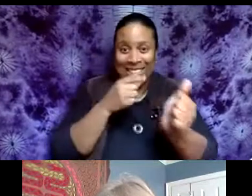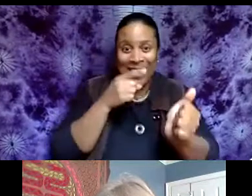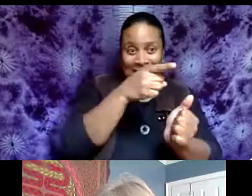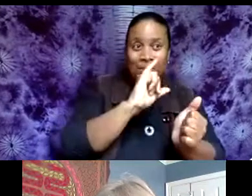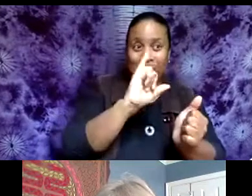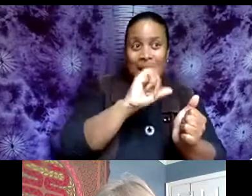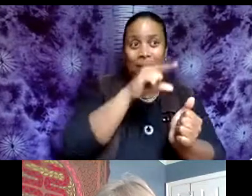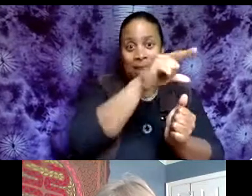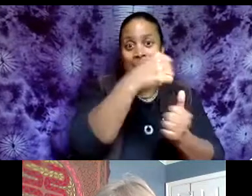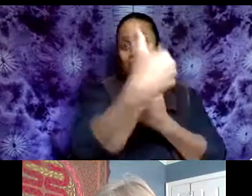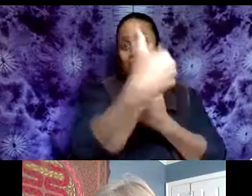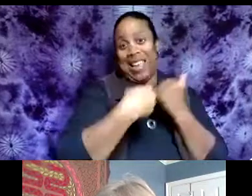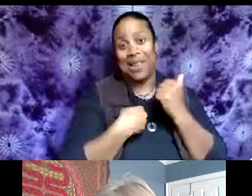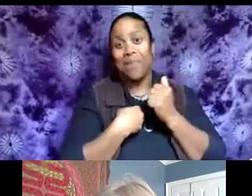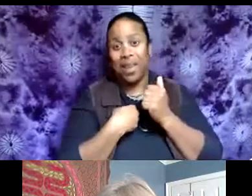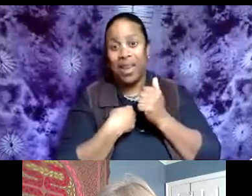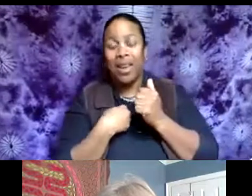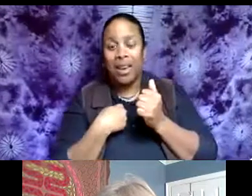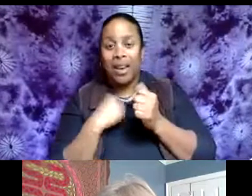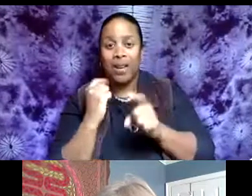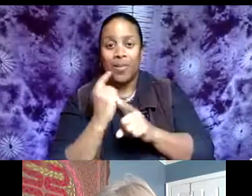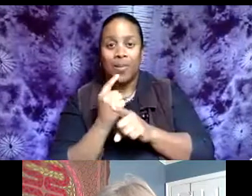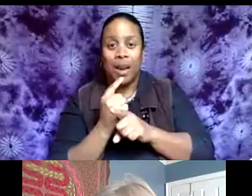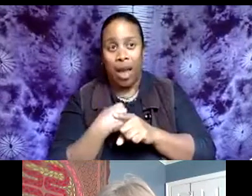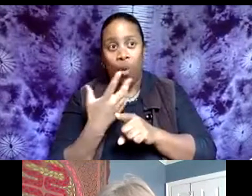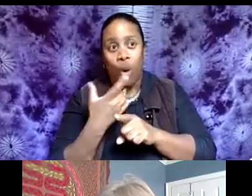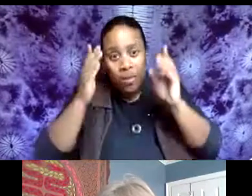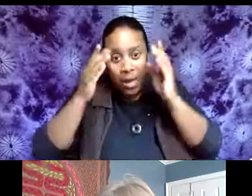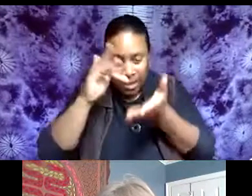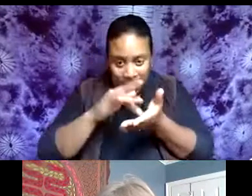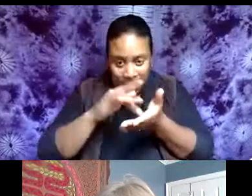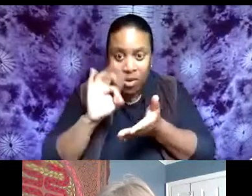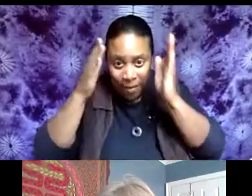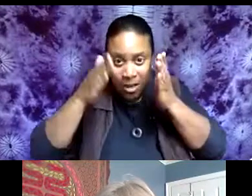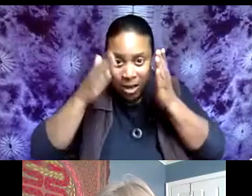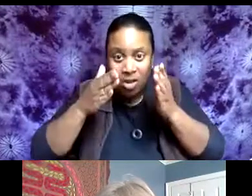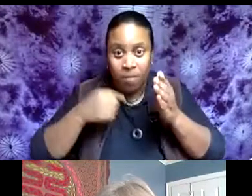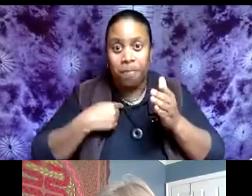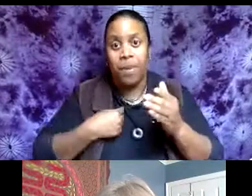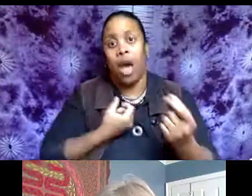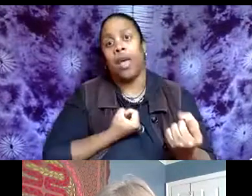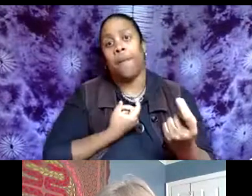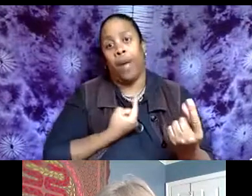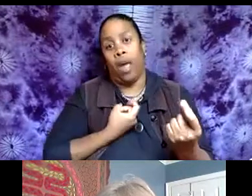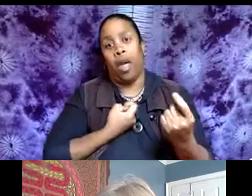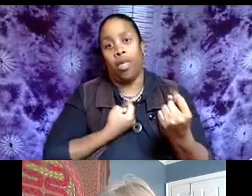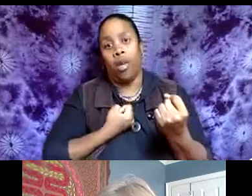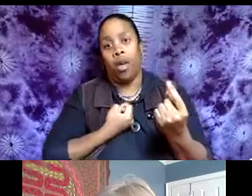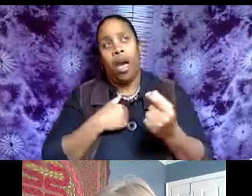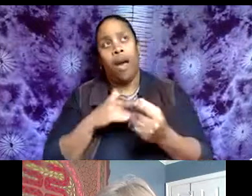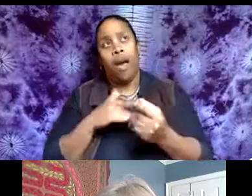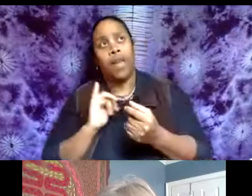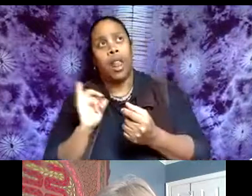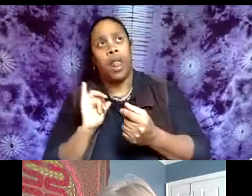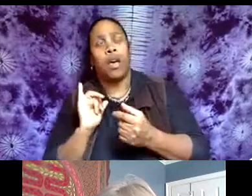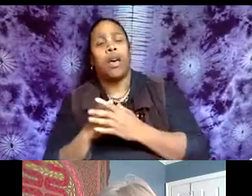am sometimes the center of attention, because as an empath, I'm like, I end up like being